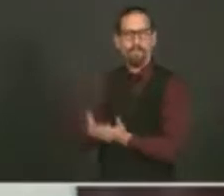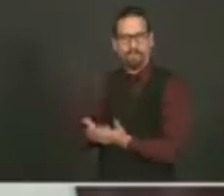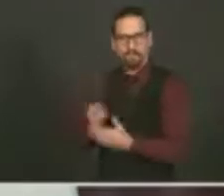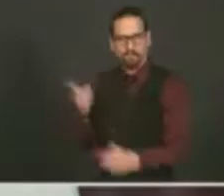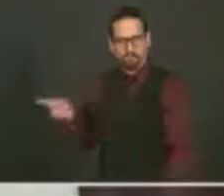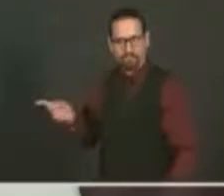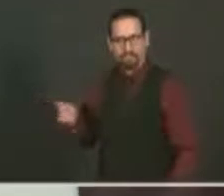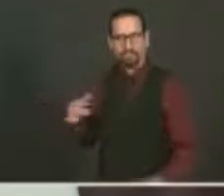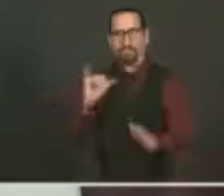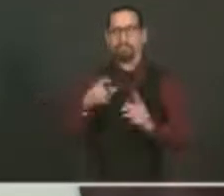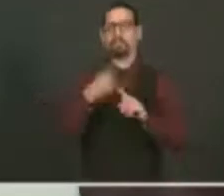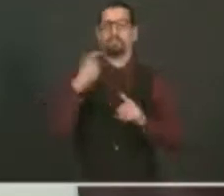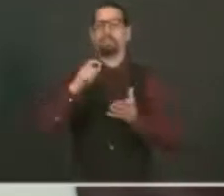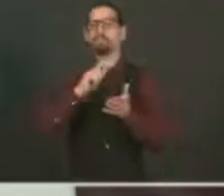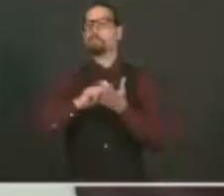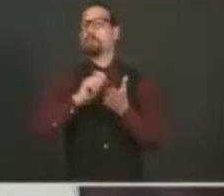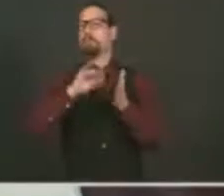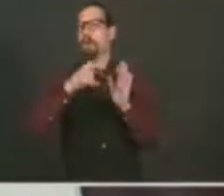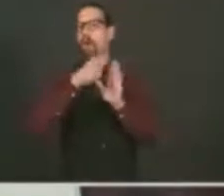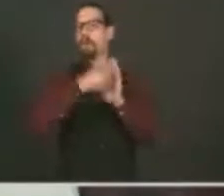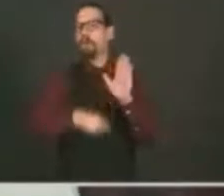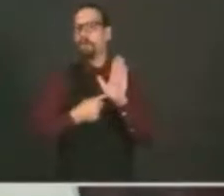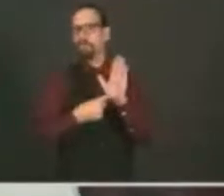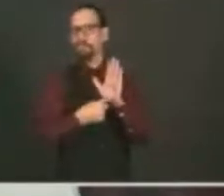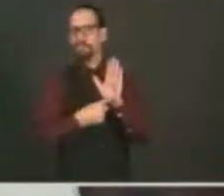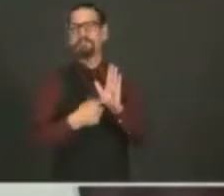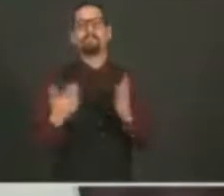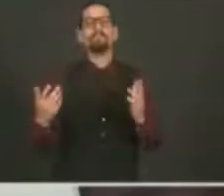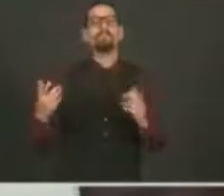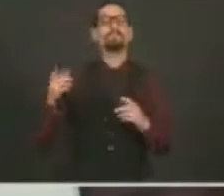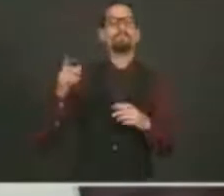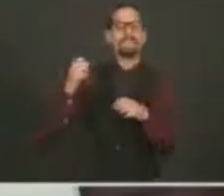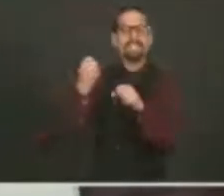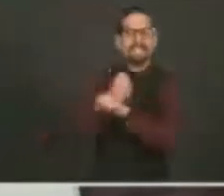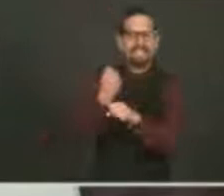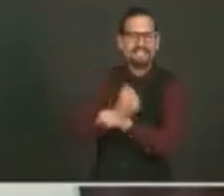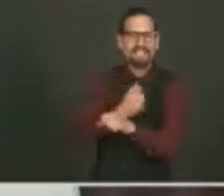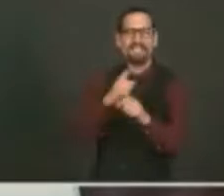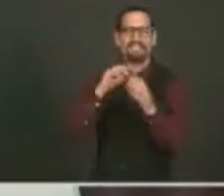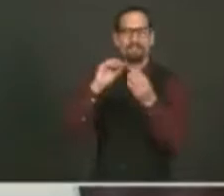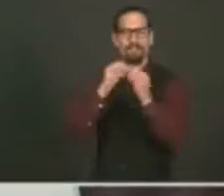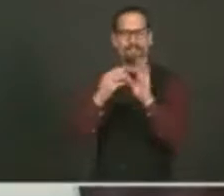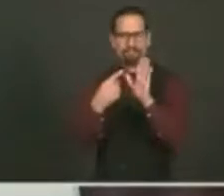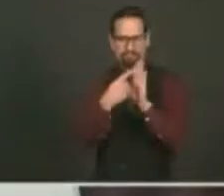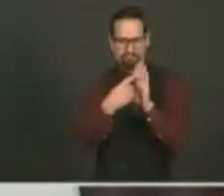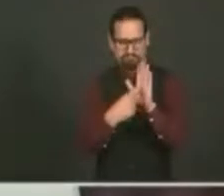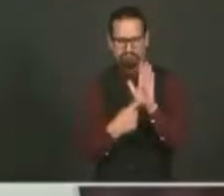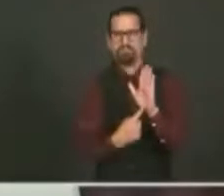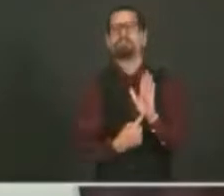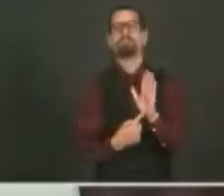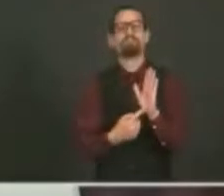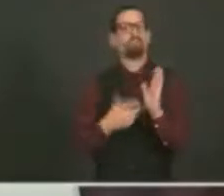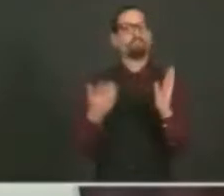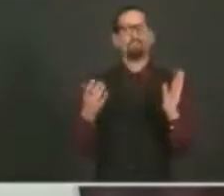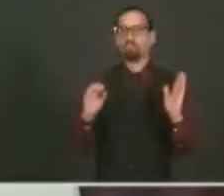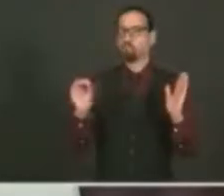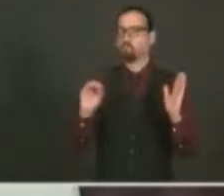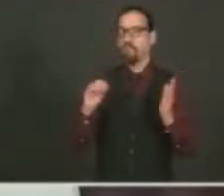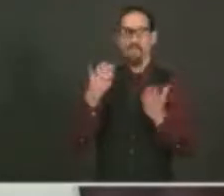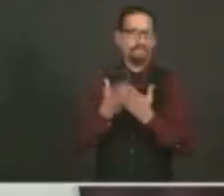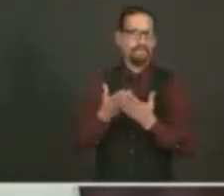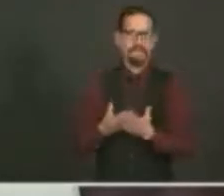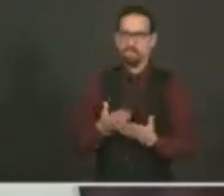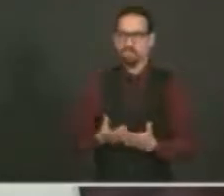she's a, I guess, statistician, economist, and concludes that there's no evidence to suggest spread